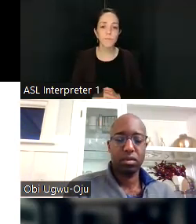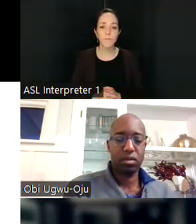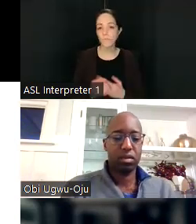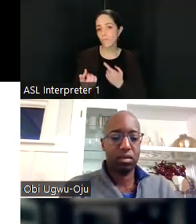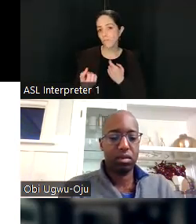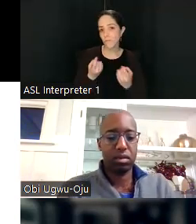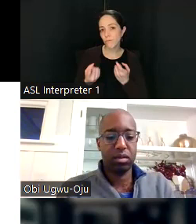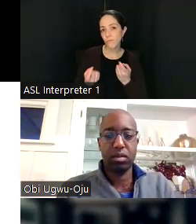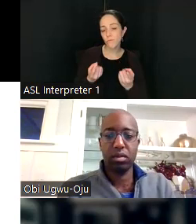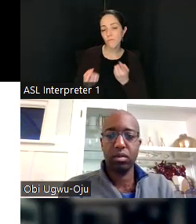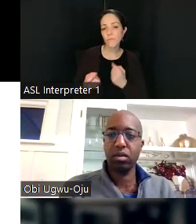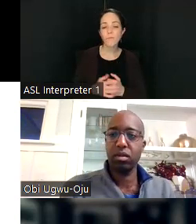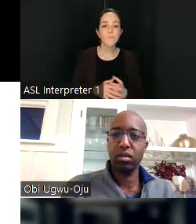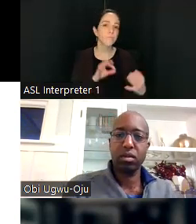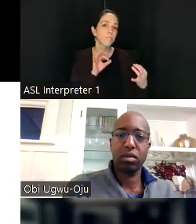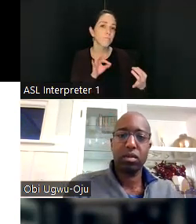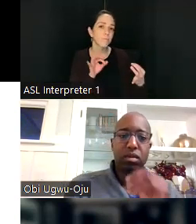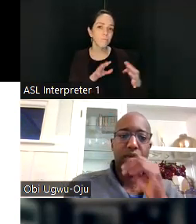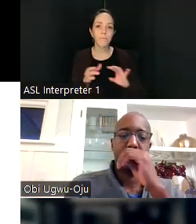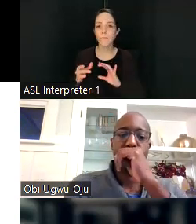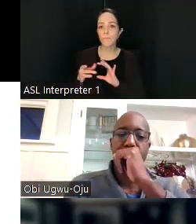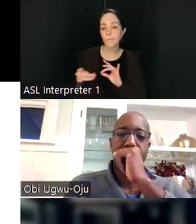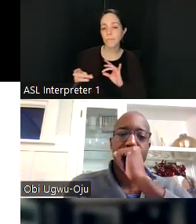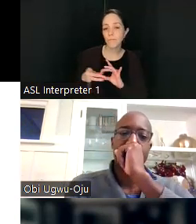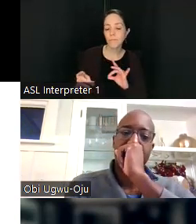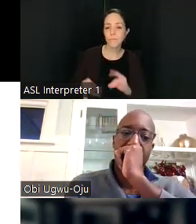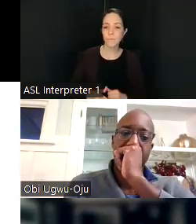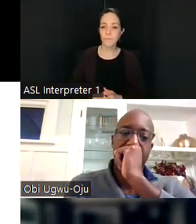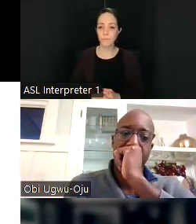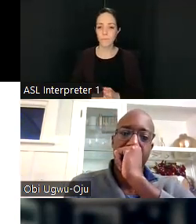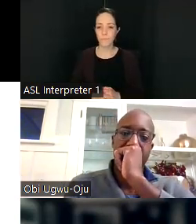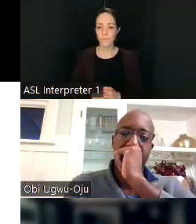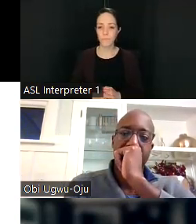questions, feedback, or comments?